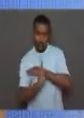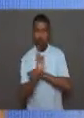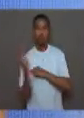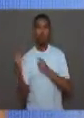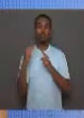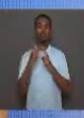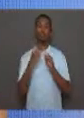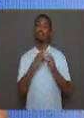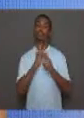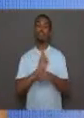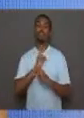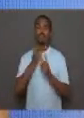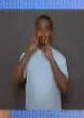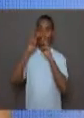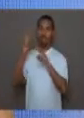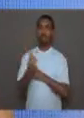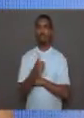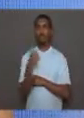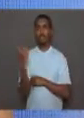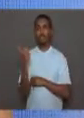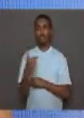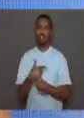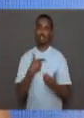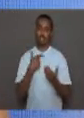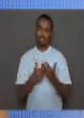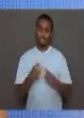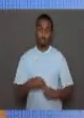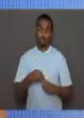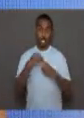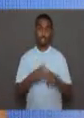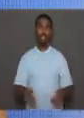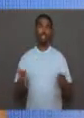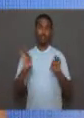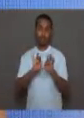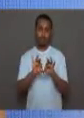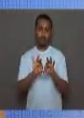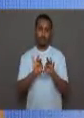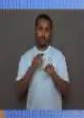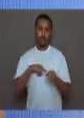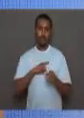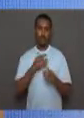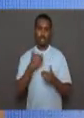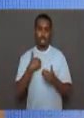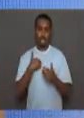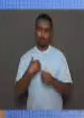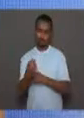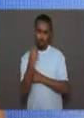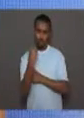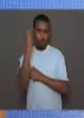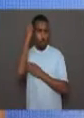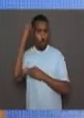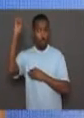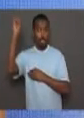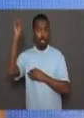the views of others. This is especially important when we have strong opinions on